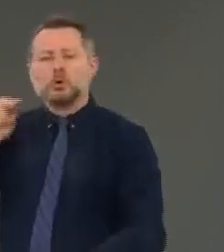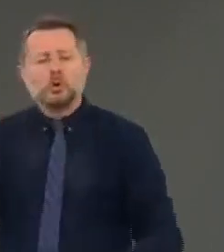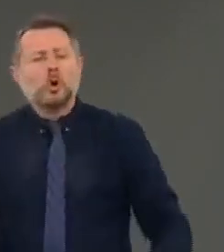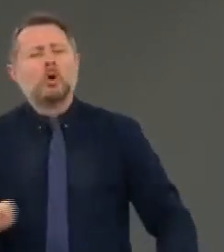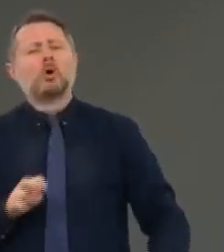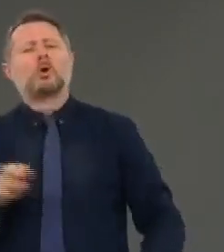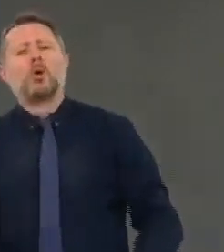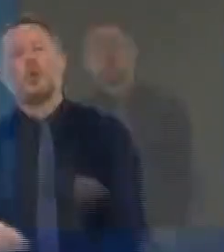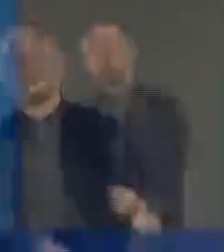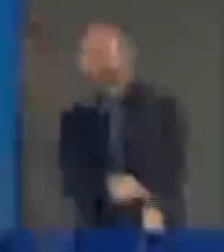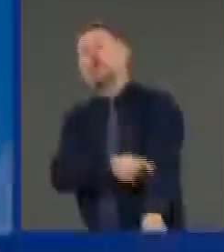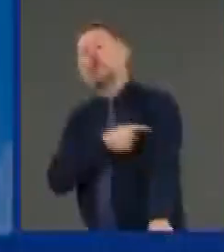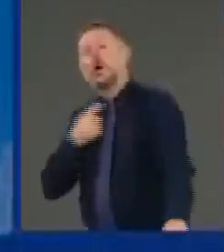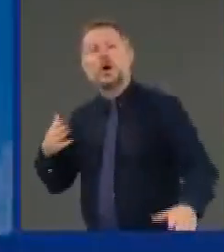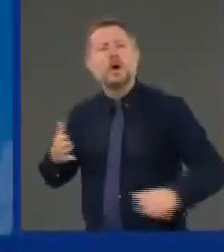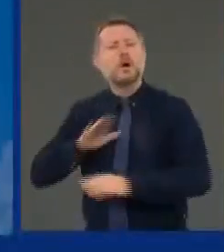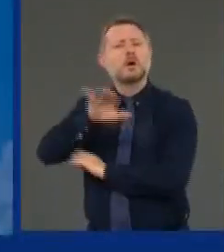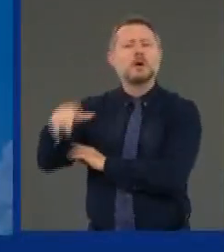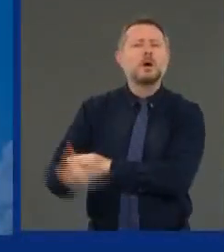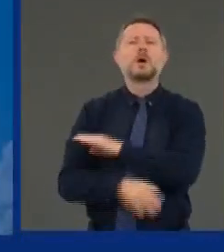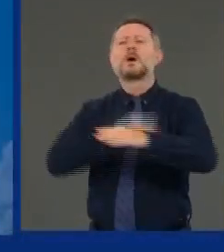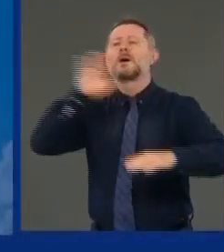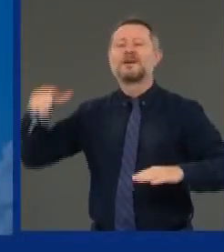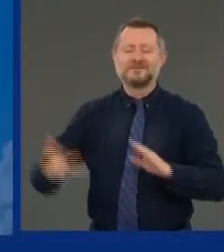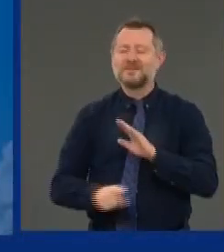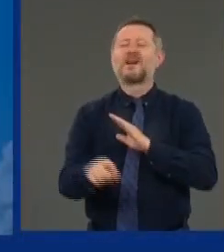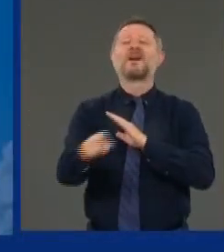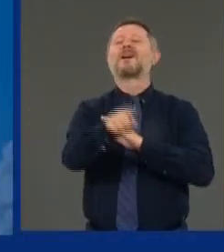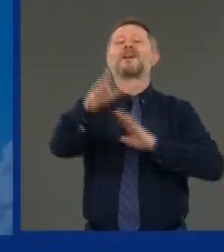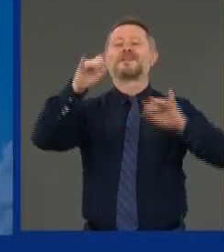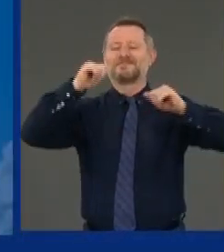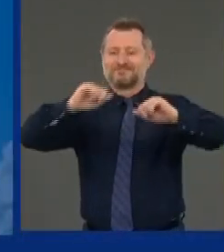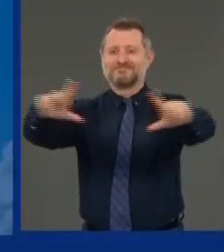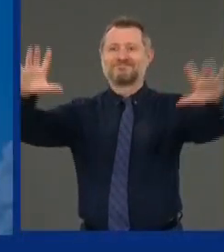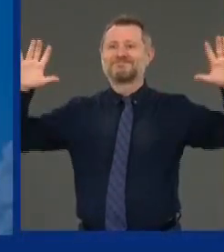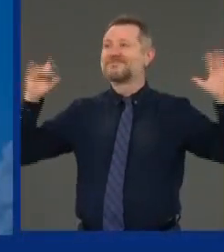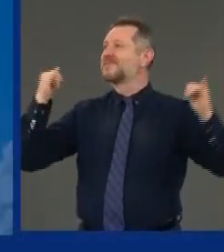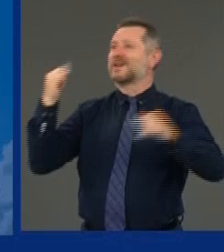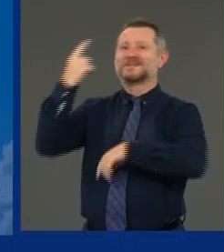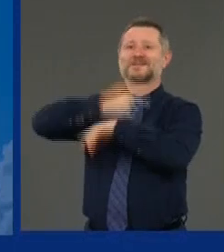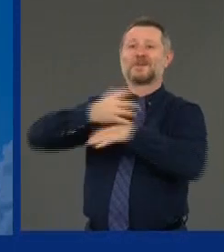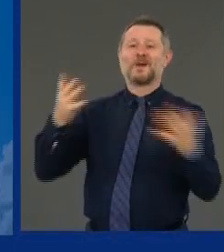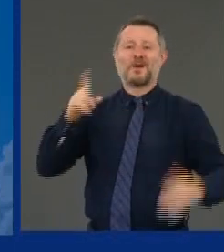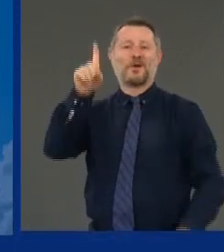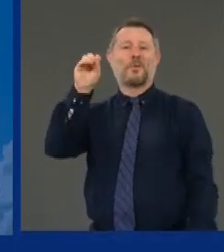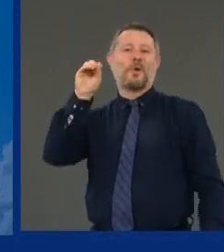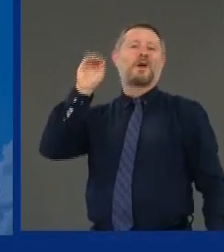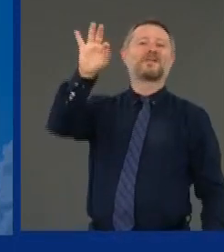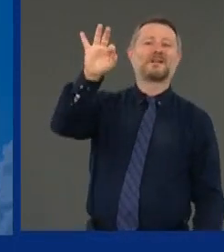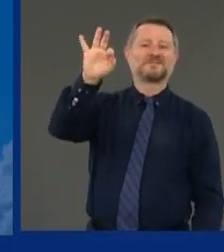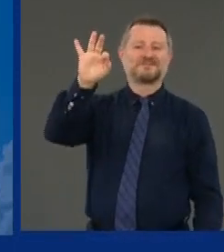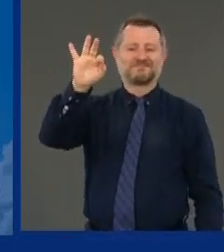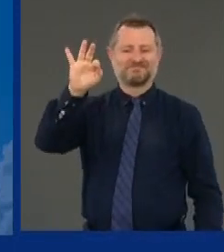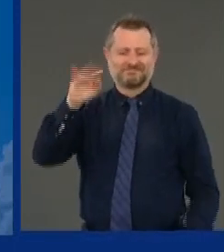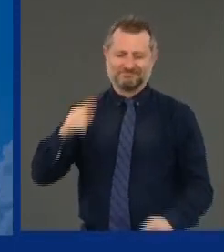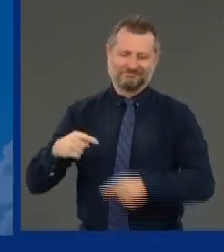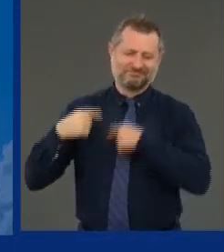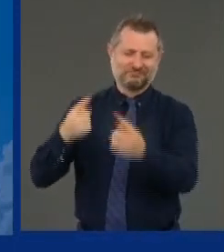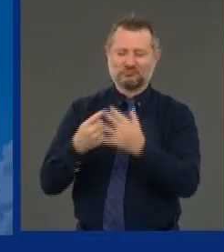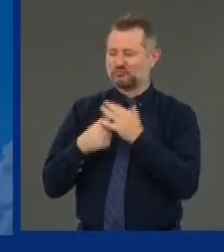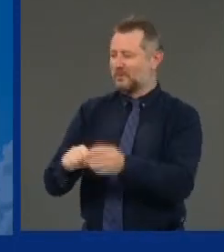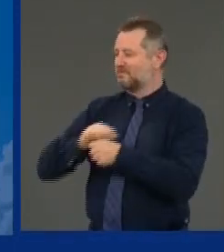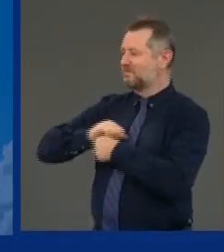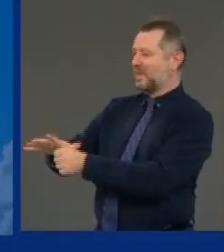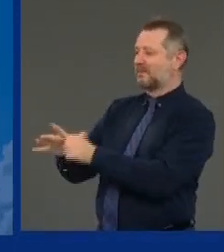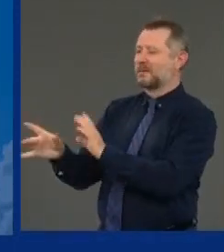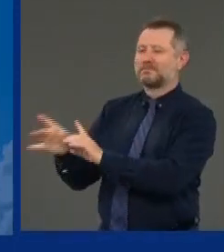life-changing journey. Day 24 since the civil unrest started after Mr. Floyd's